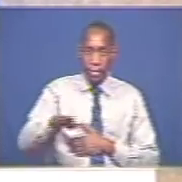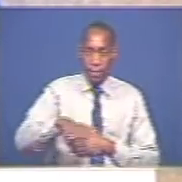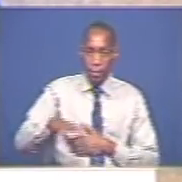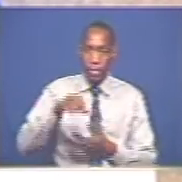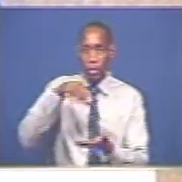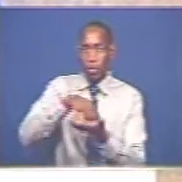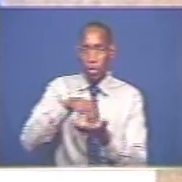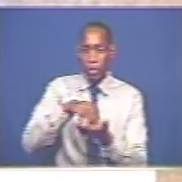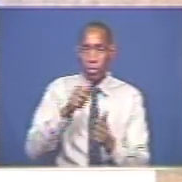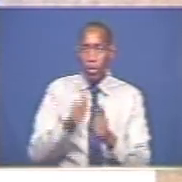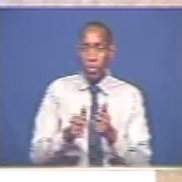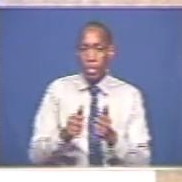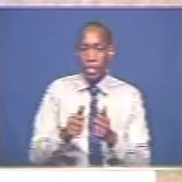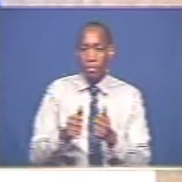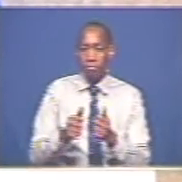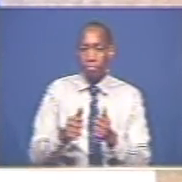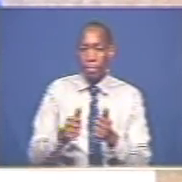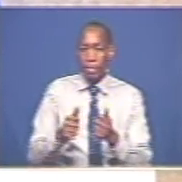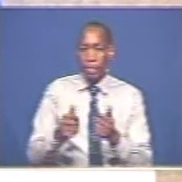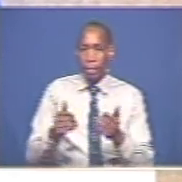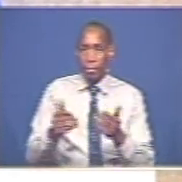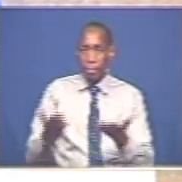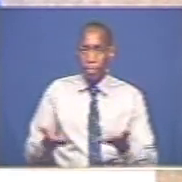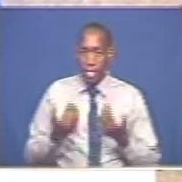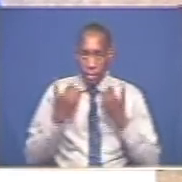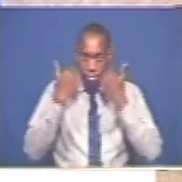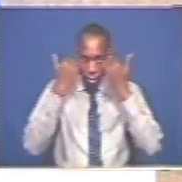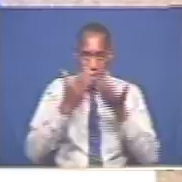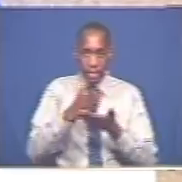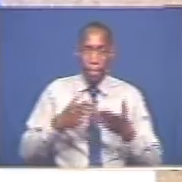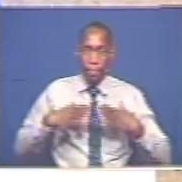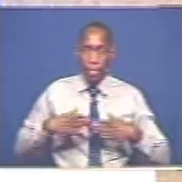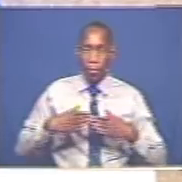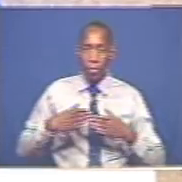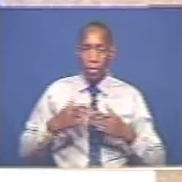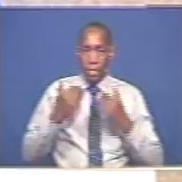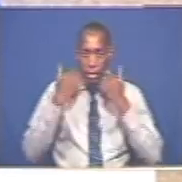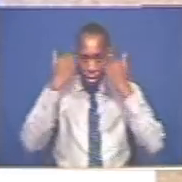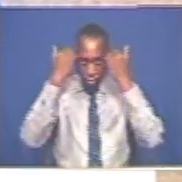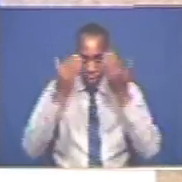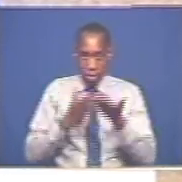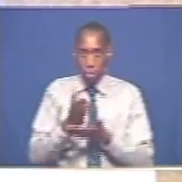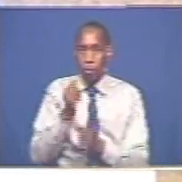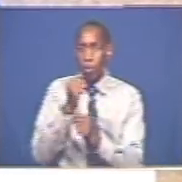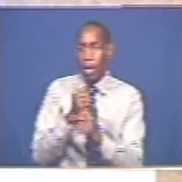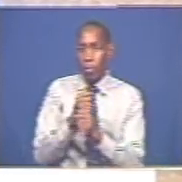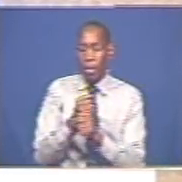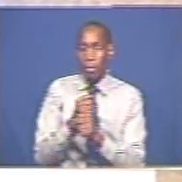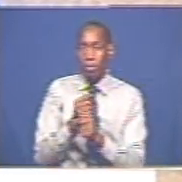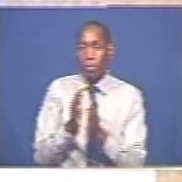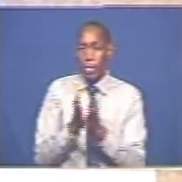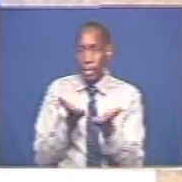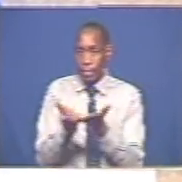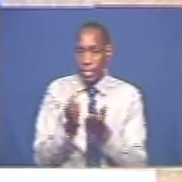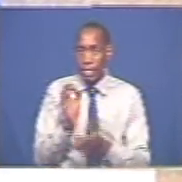condition that is causing you to be depressed, some people get depressed because of the kind of business they do, the kind of jobs mm-hmm. that they do. Mm-hmm. So if they